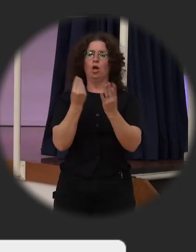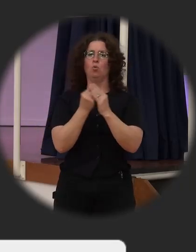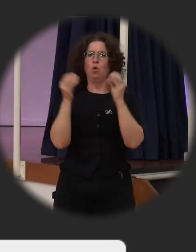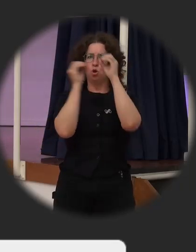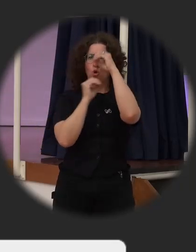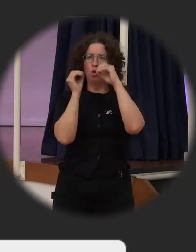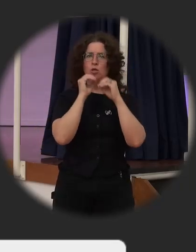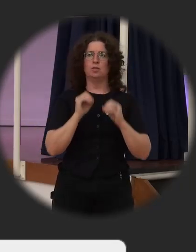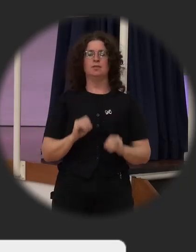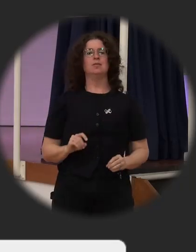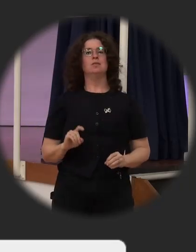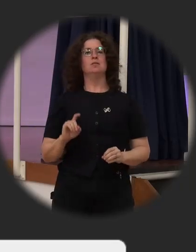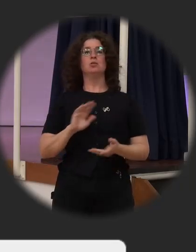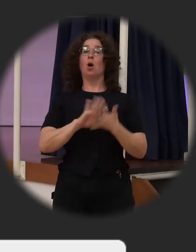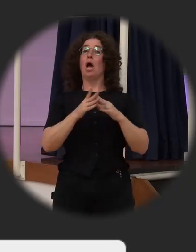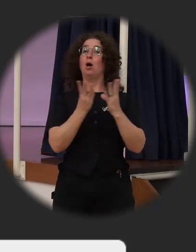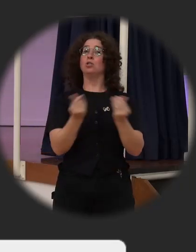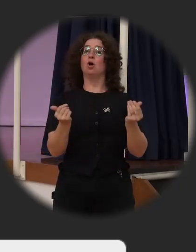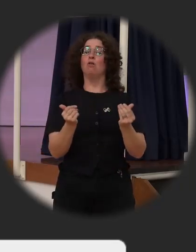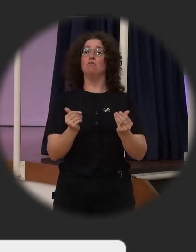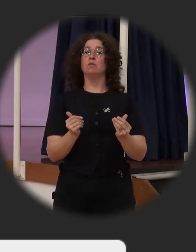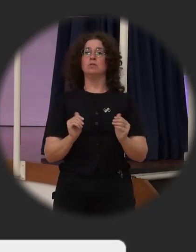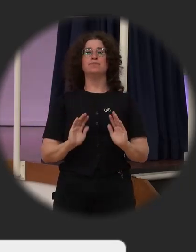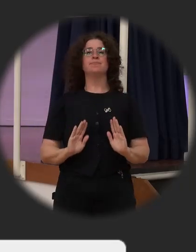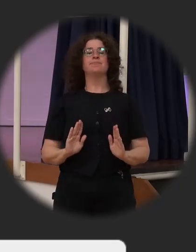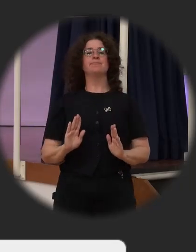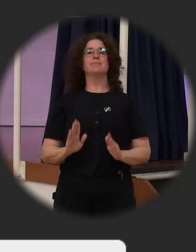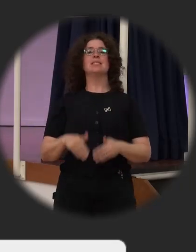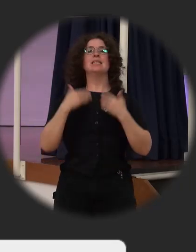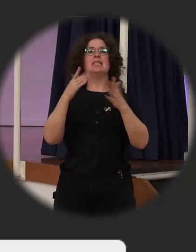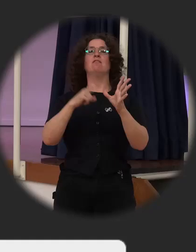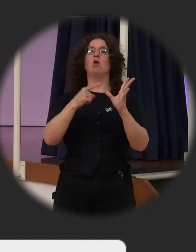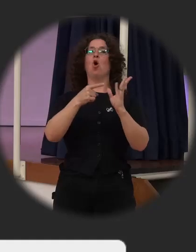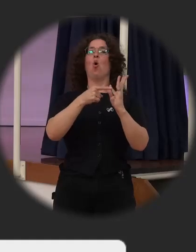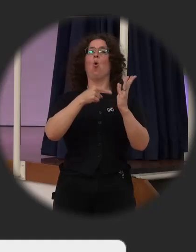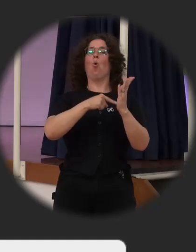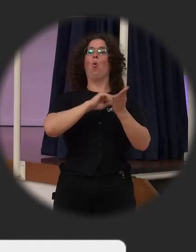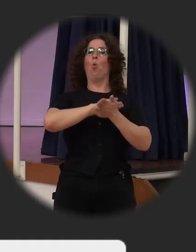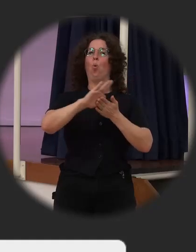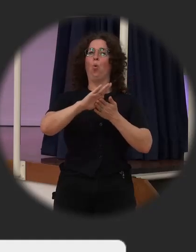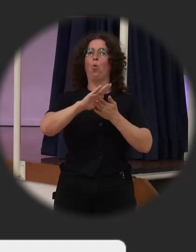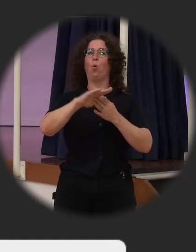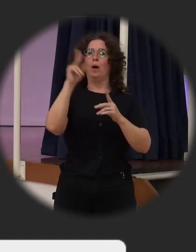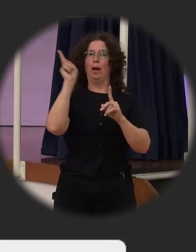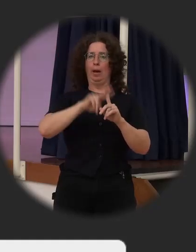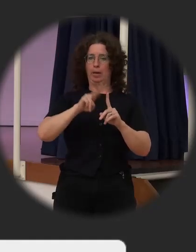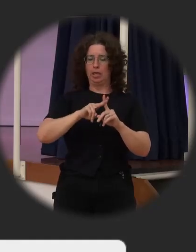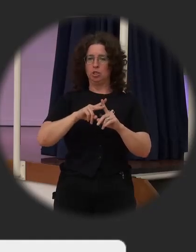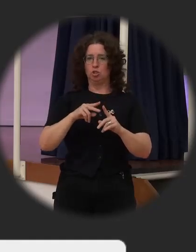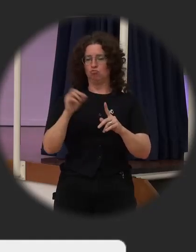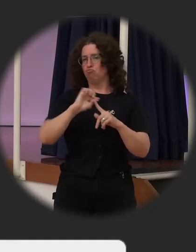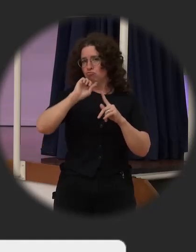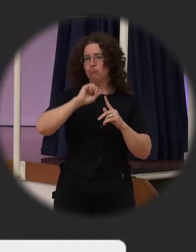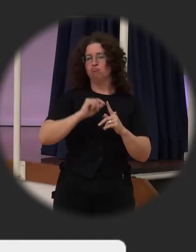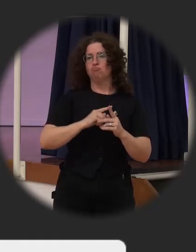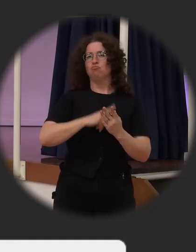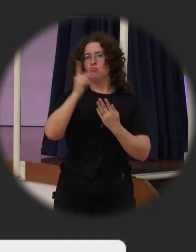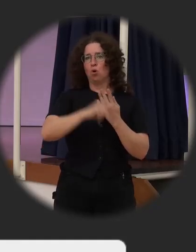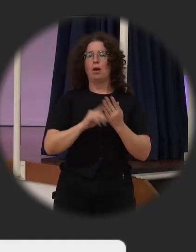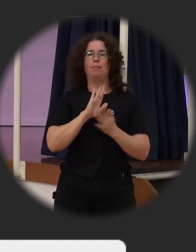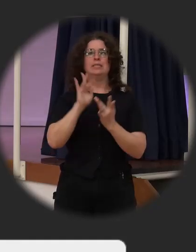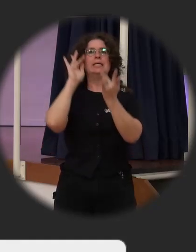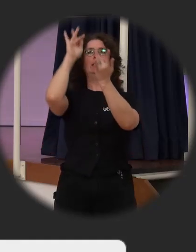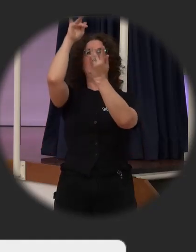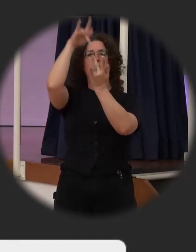solution was to introduce an auth application. This was a separate project which is just kind of like the first point of contact for